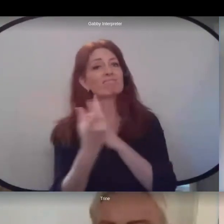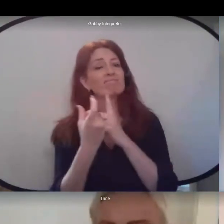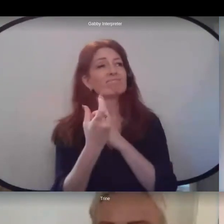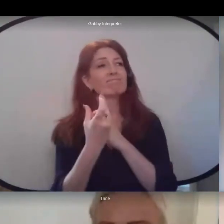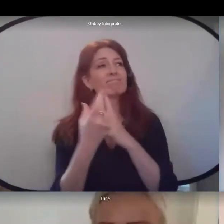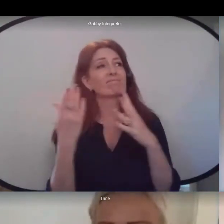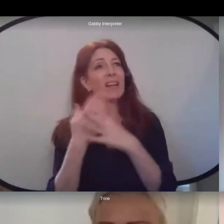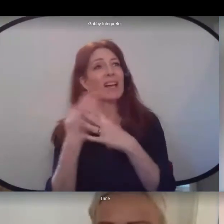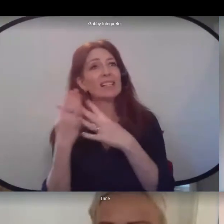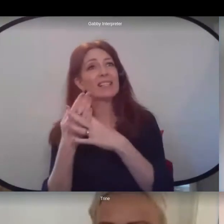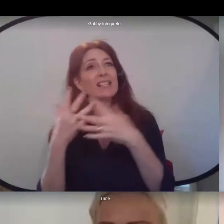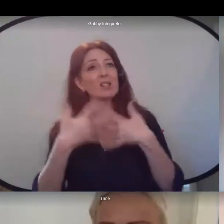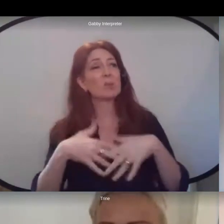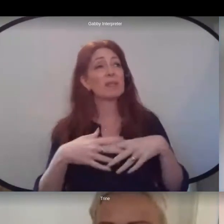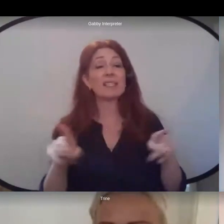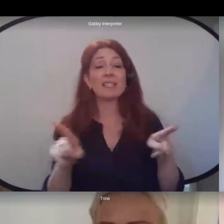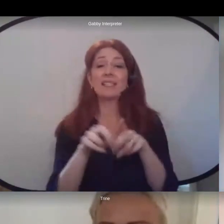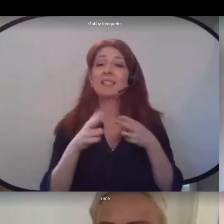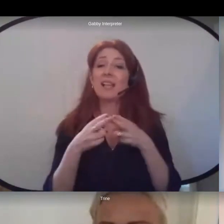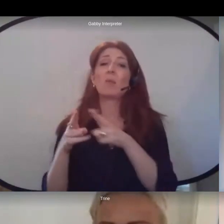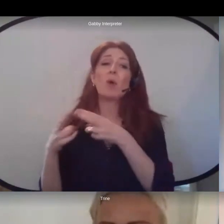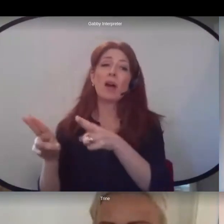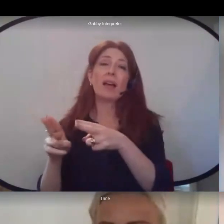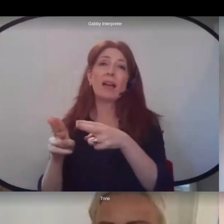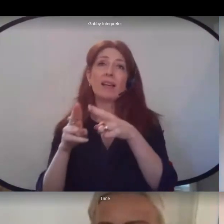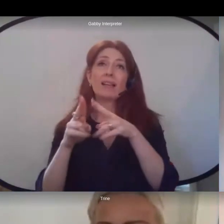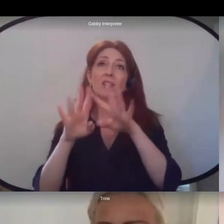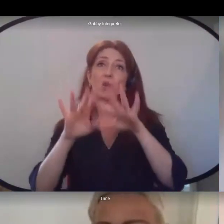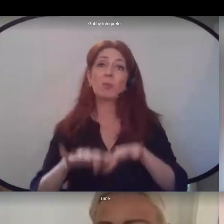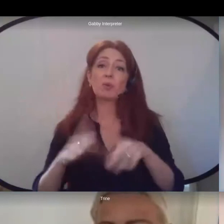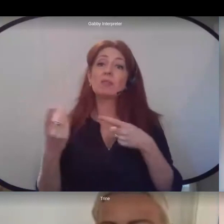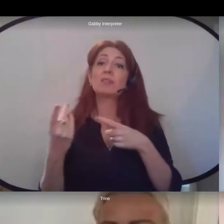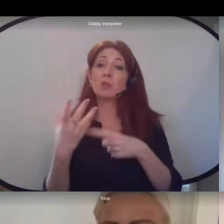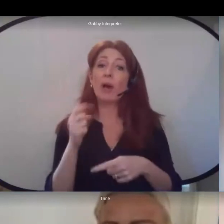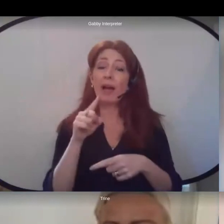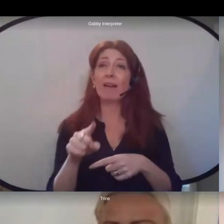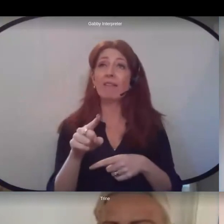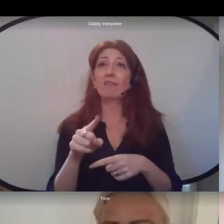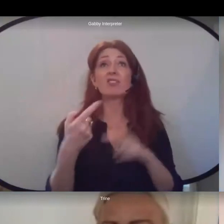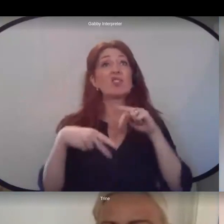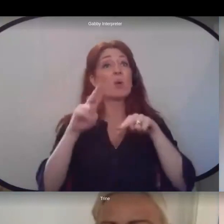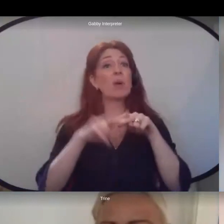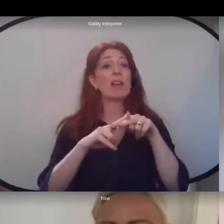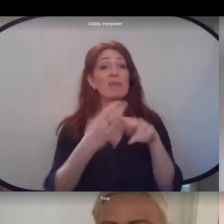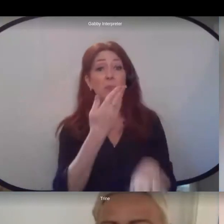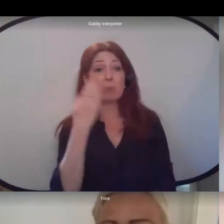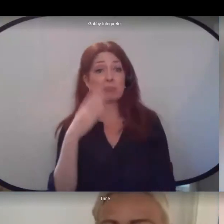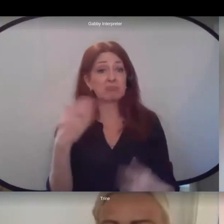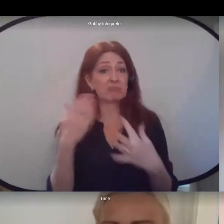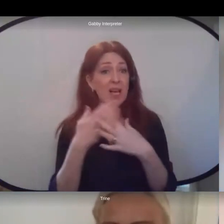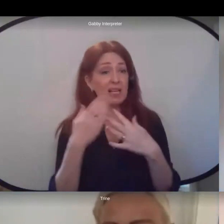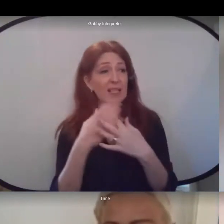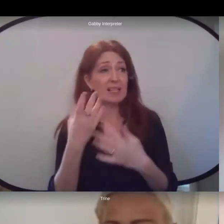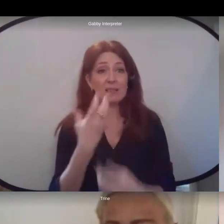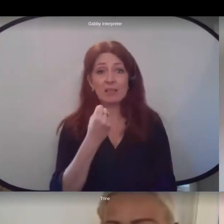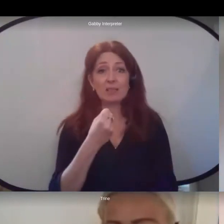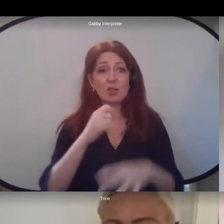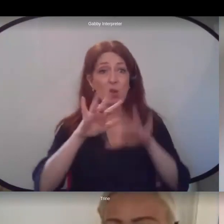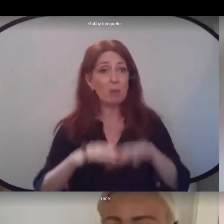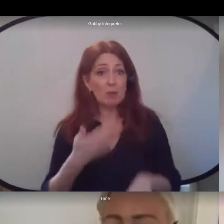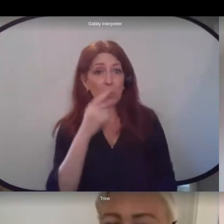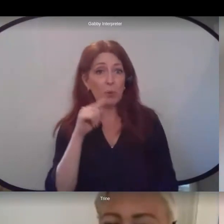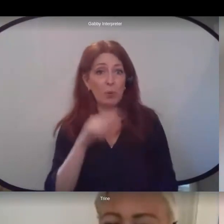we put tablet computers in swimming pools. It's to make sure if people don't have access to it or couldn't afford the technology, it is available